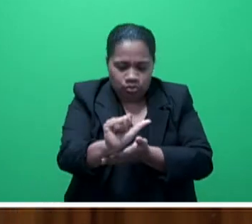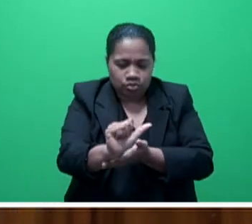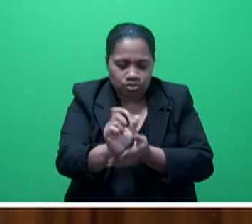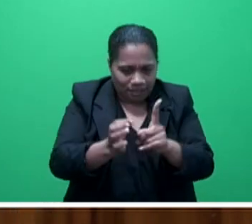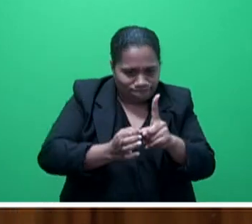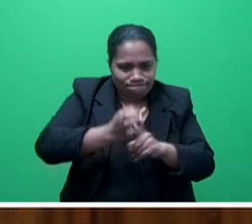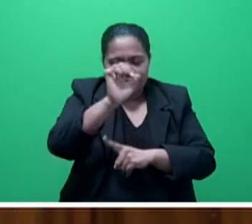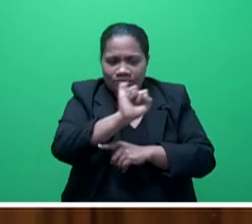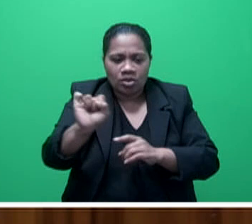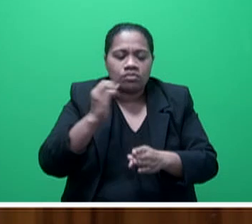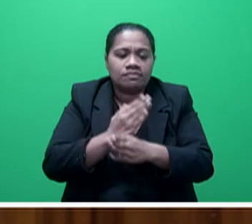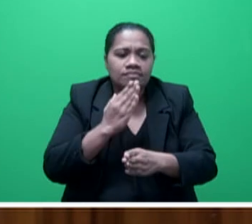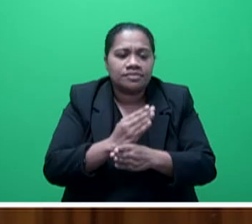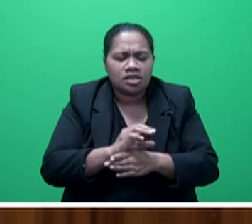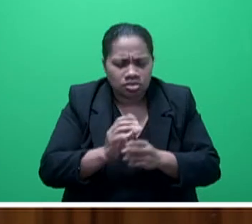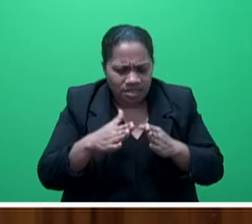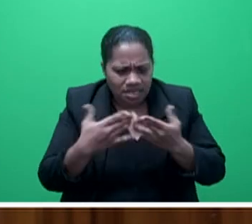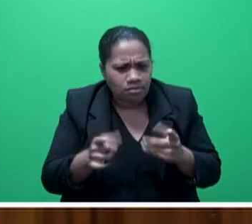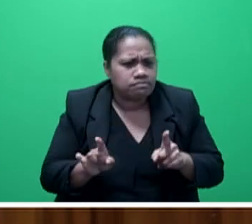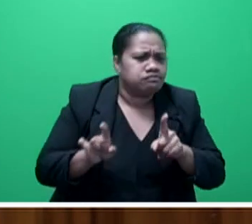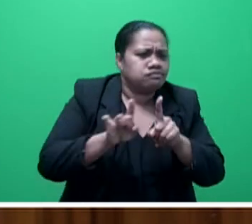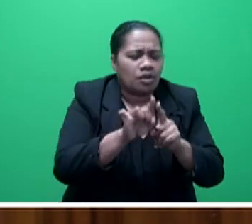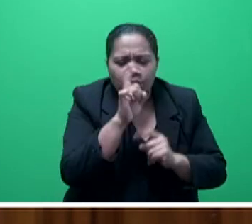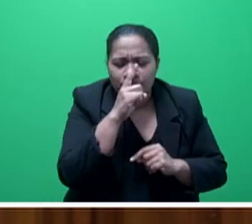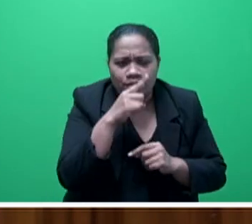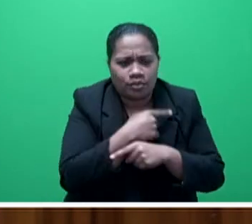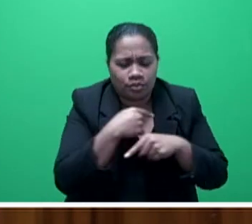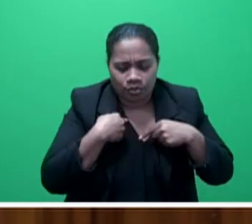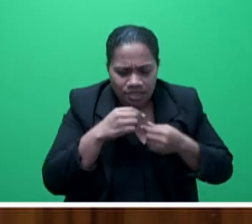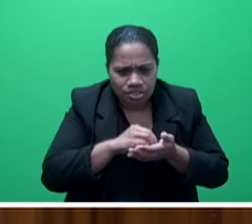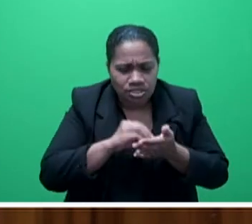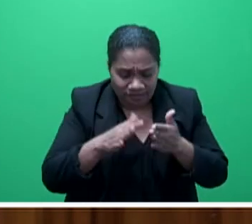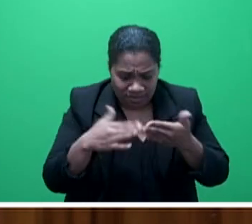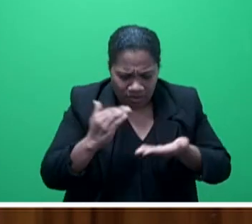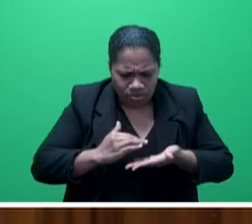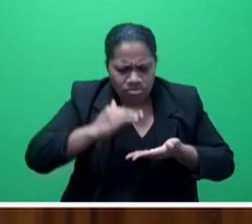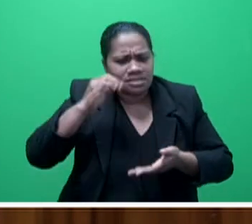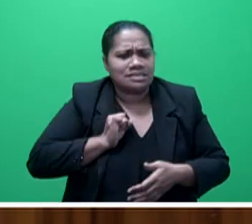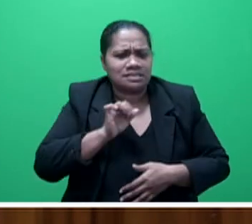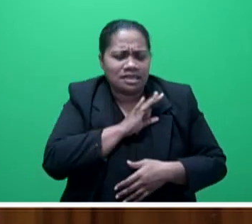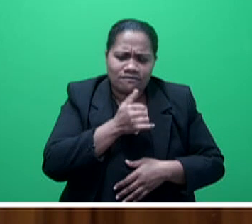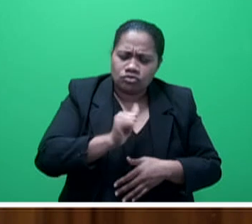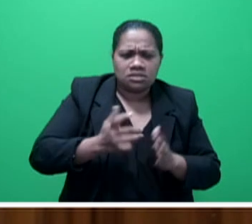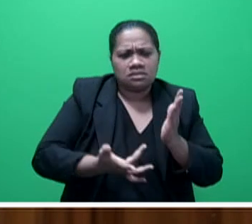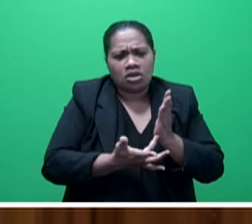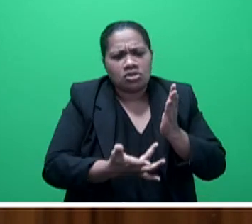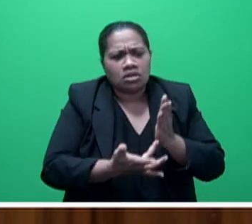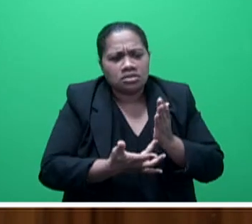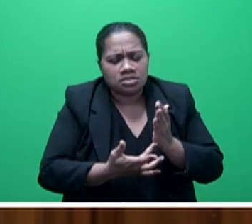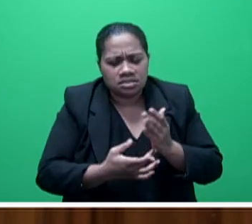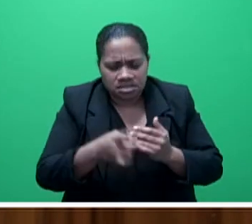on keeping in close contact with those that we serve. Increasingly now staff are using virtual technology to run the